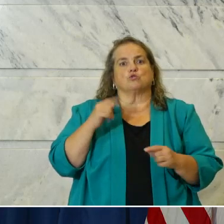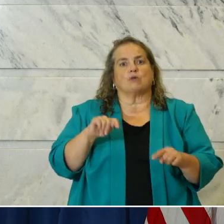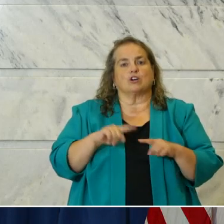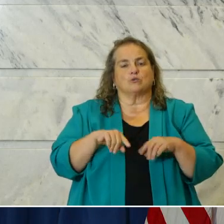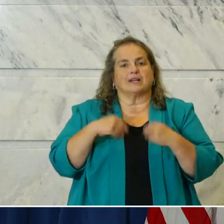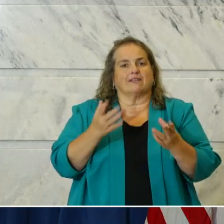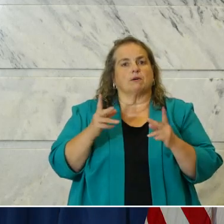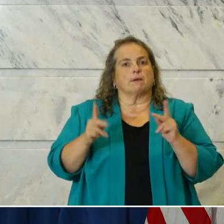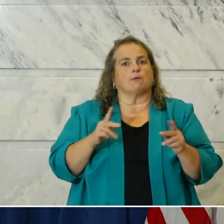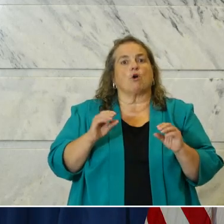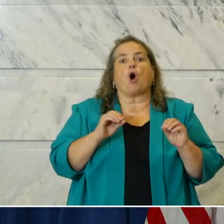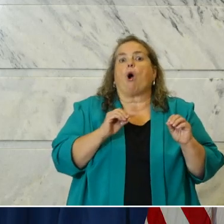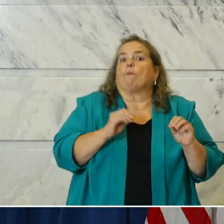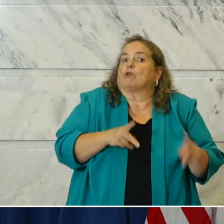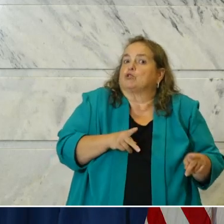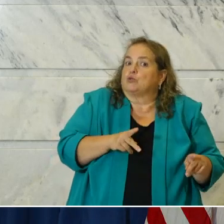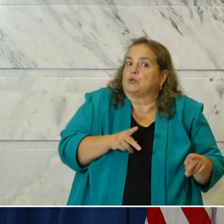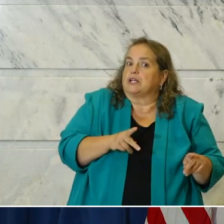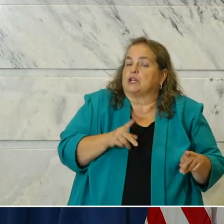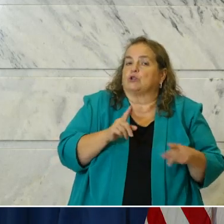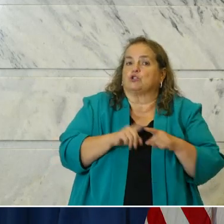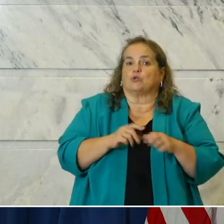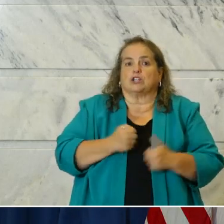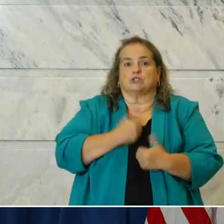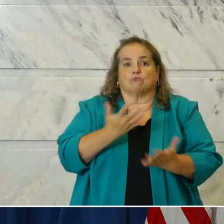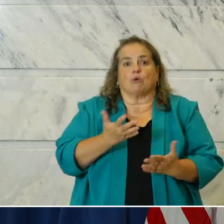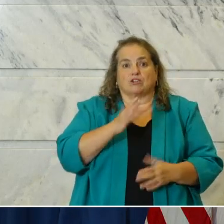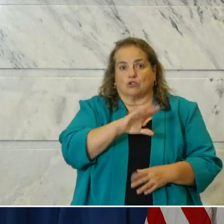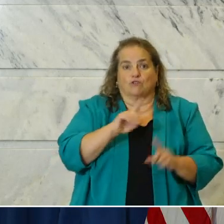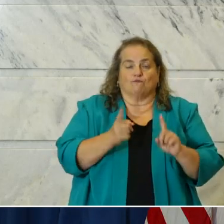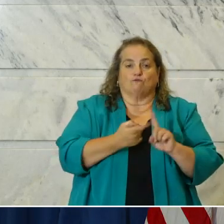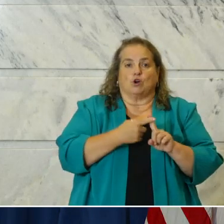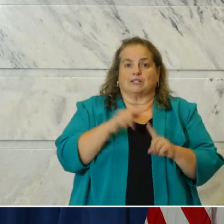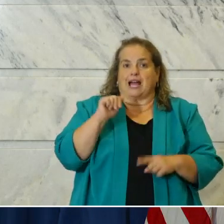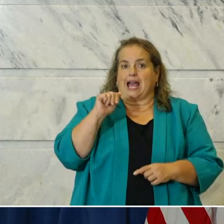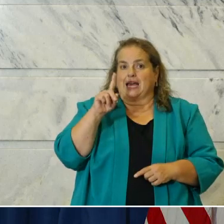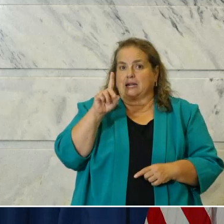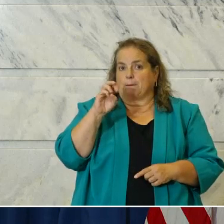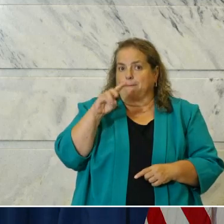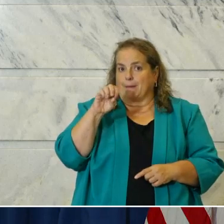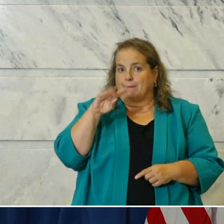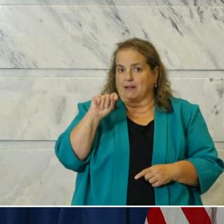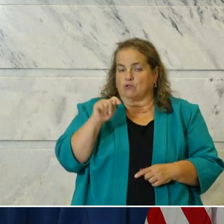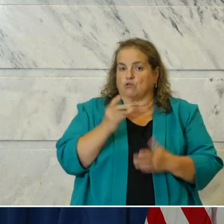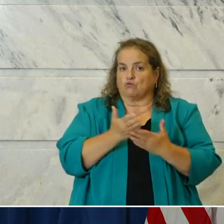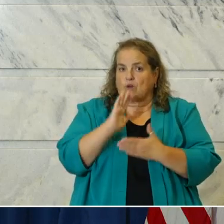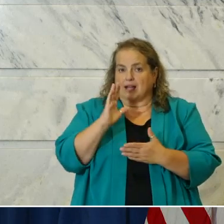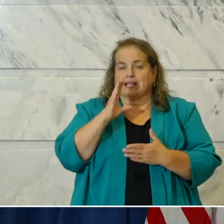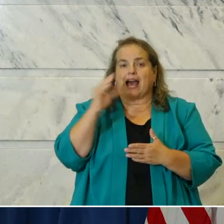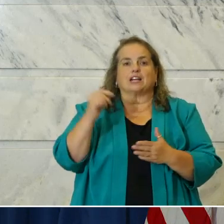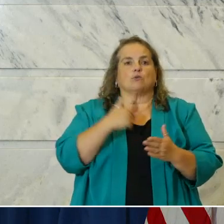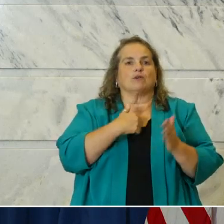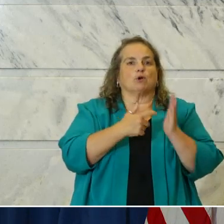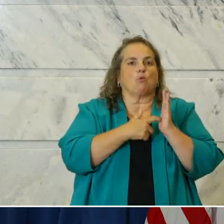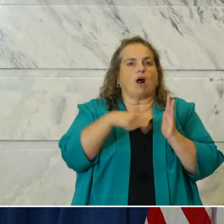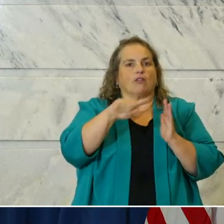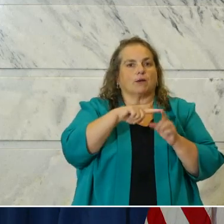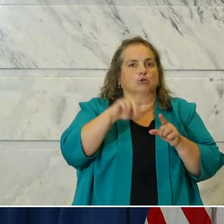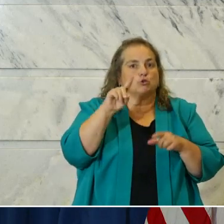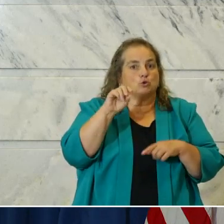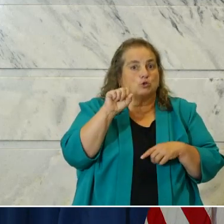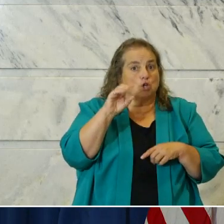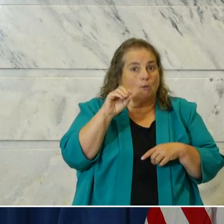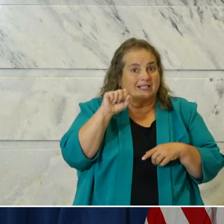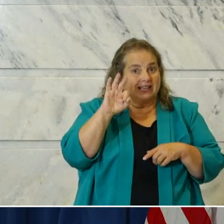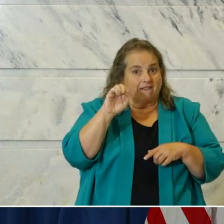people the opportunity to express their First Amendment rights, but require that they do so safely.